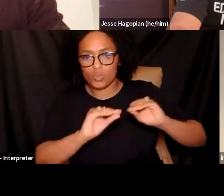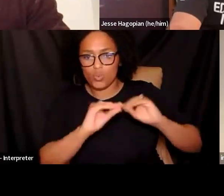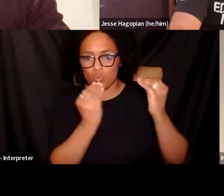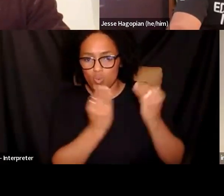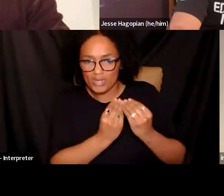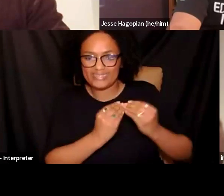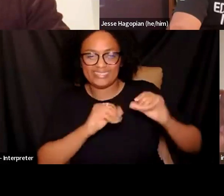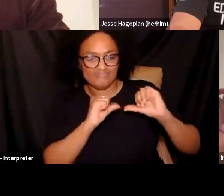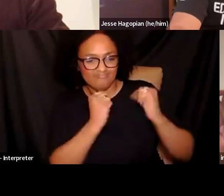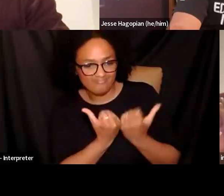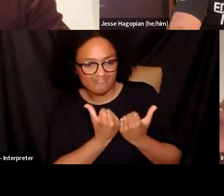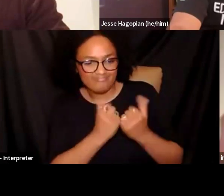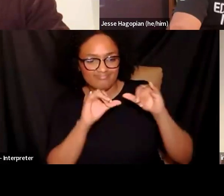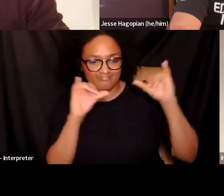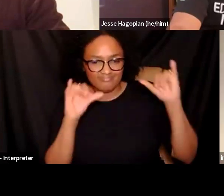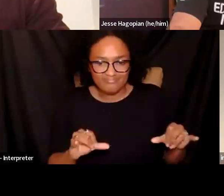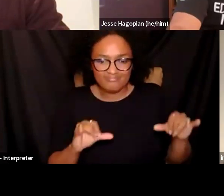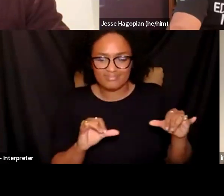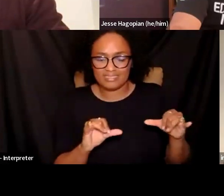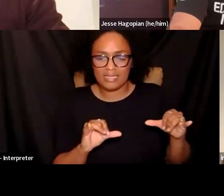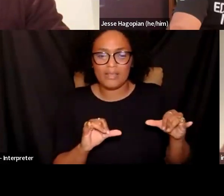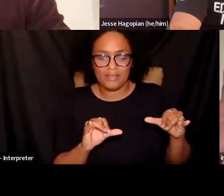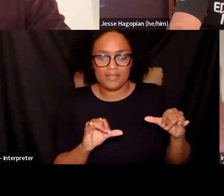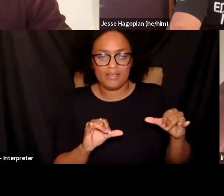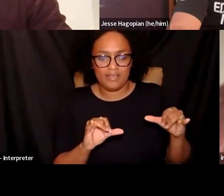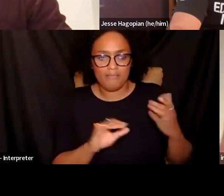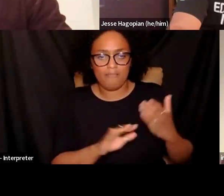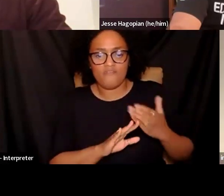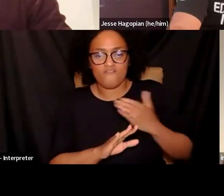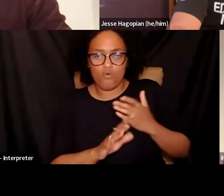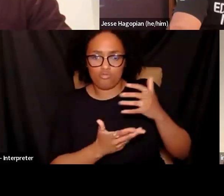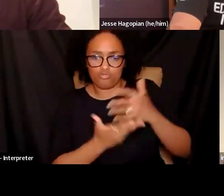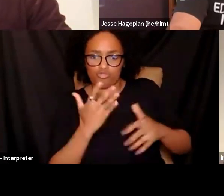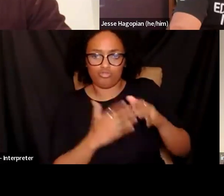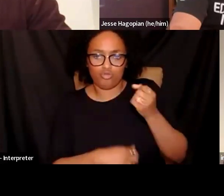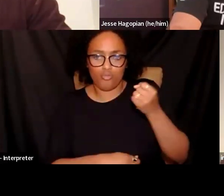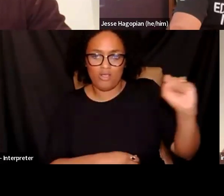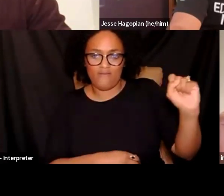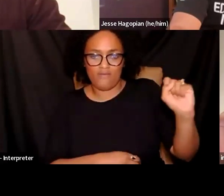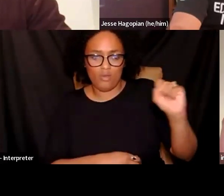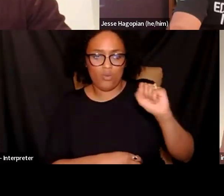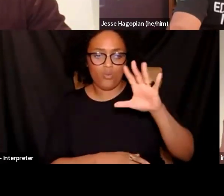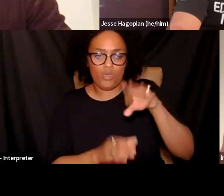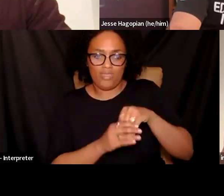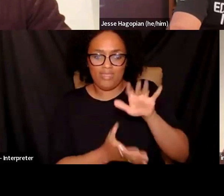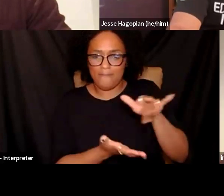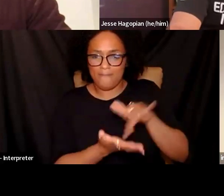were definite precursors to the social revolution of the mid 20th century.